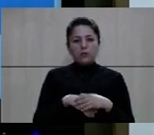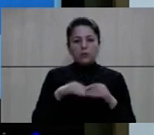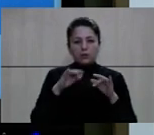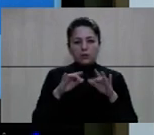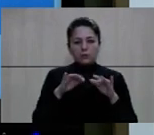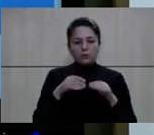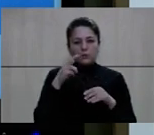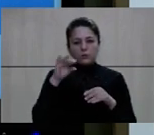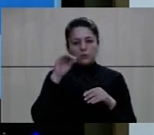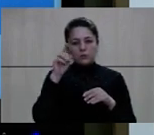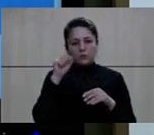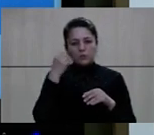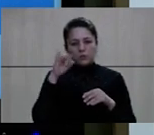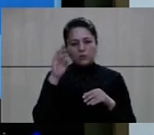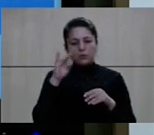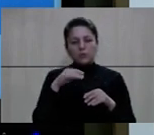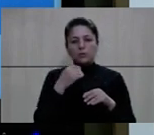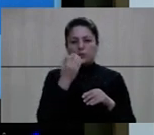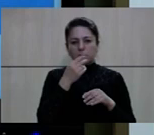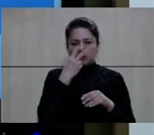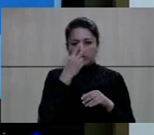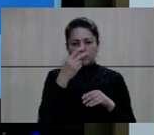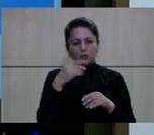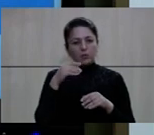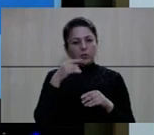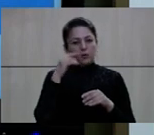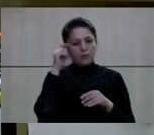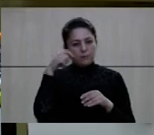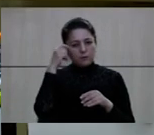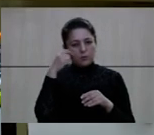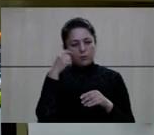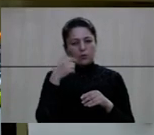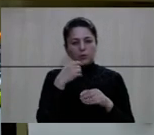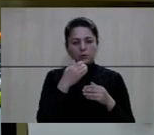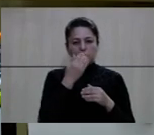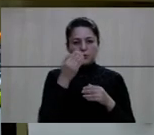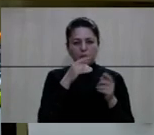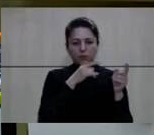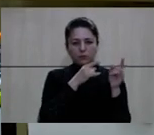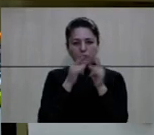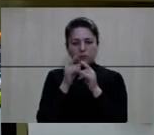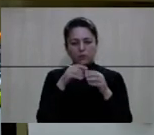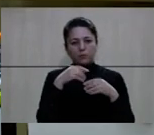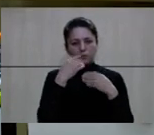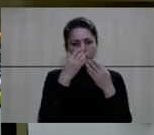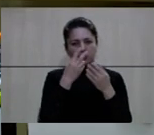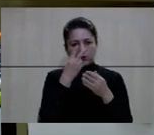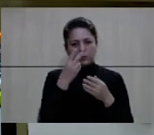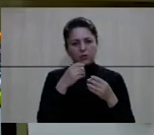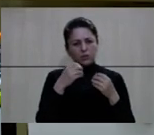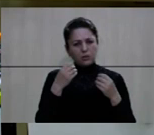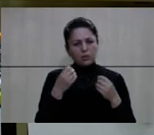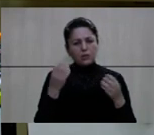Kompyuter dizayneri, siz ko'rib turgan ushbu video tasvirlarni sizlarga yetkazib berishda dizayn jihatidan ixcham